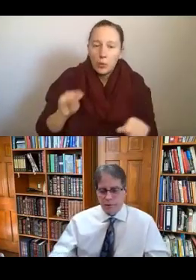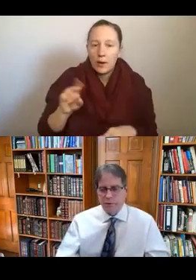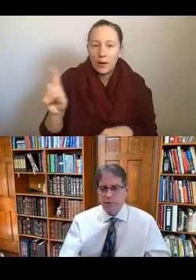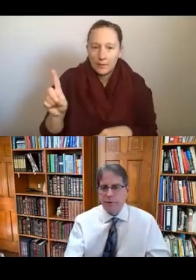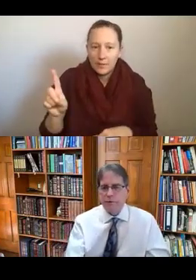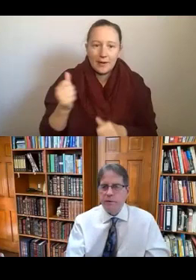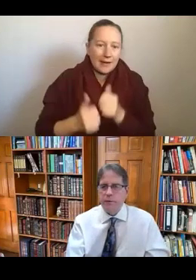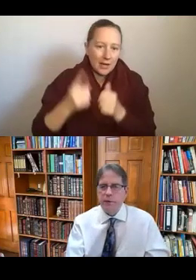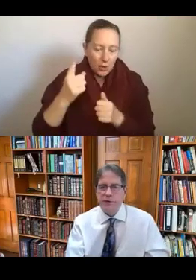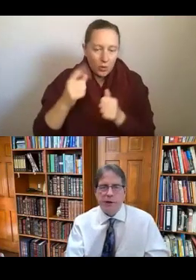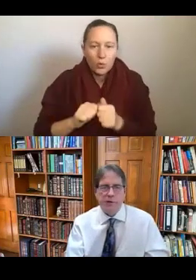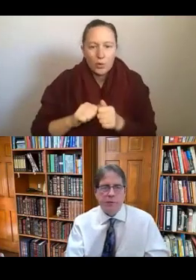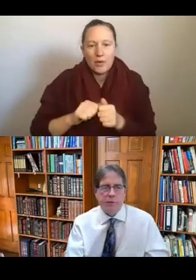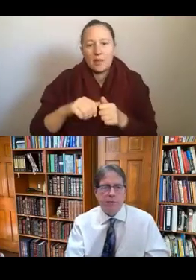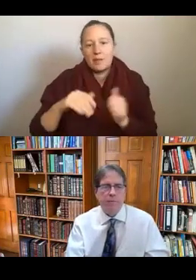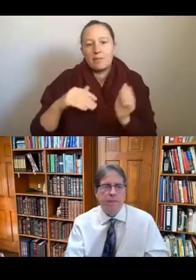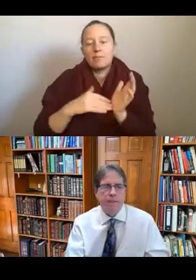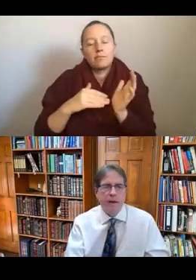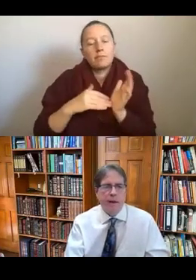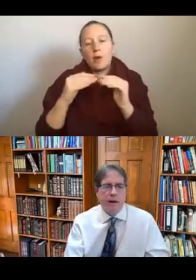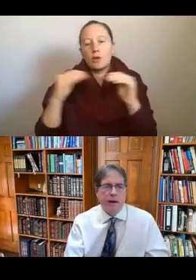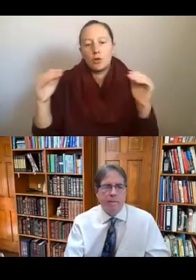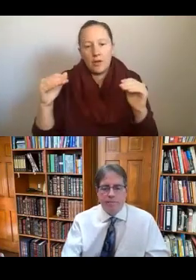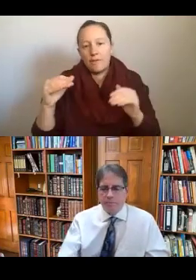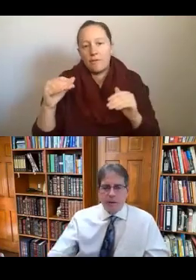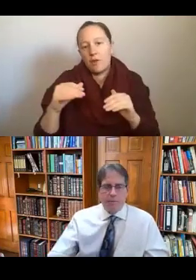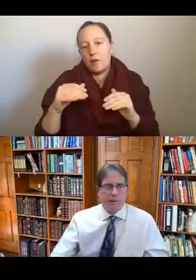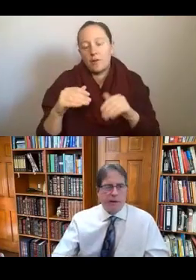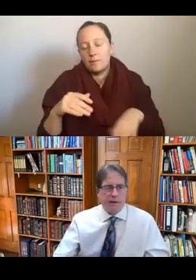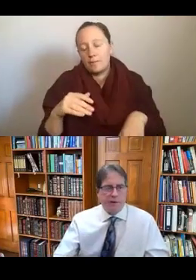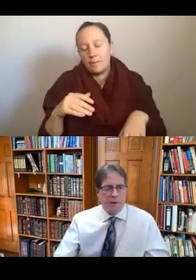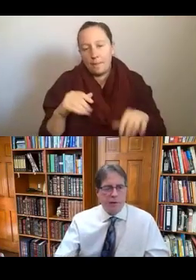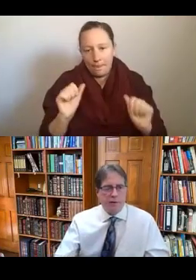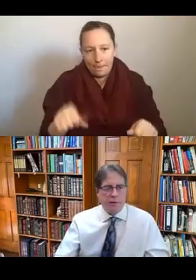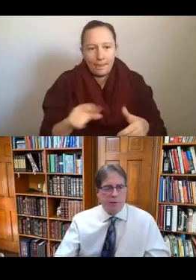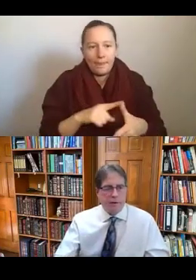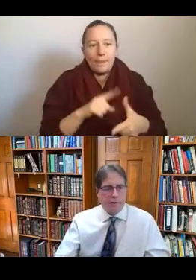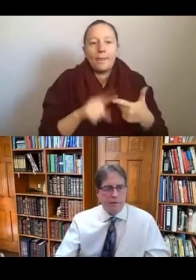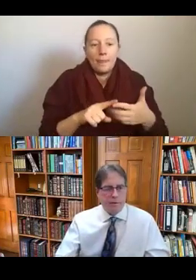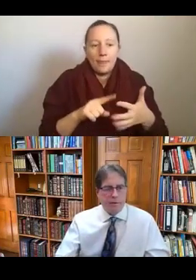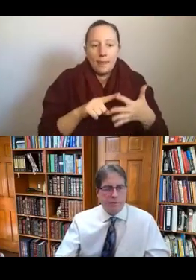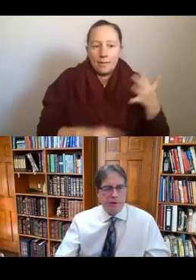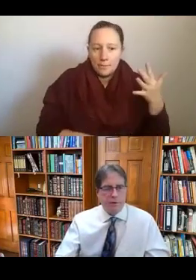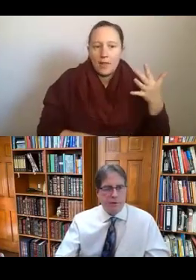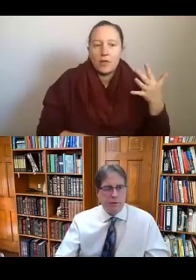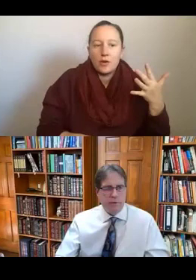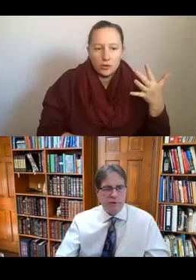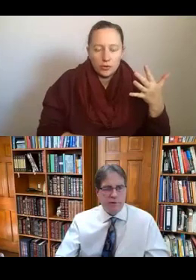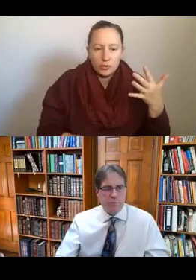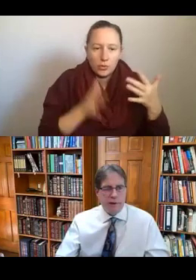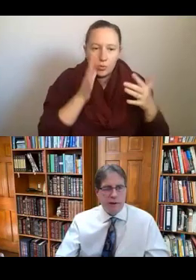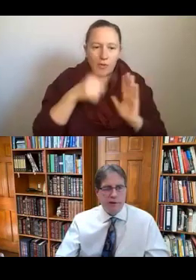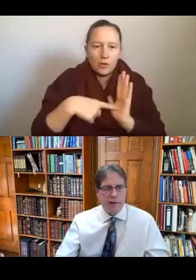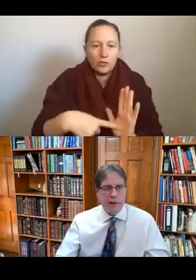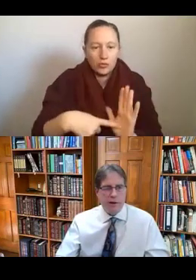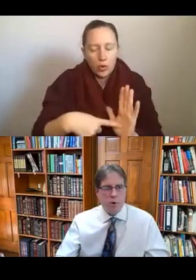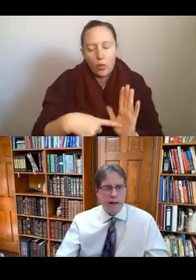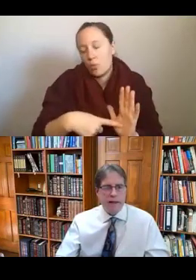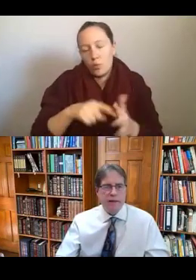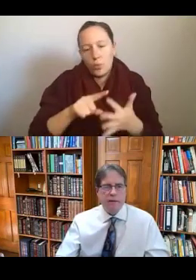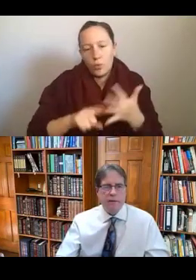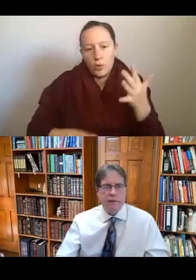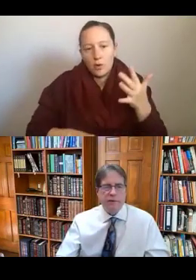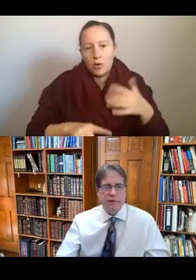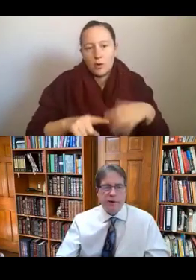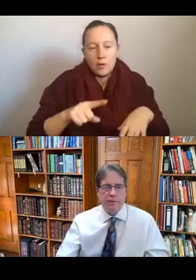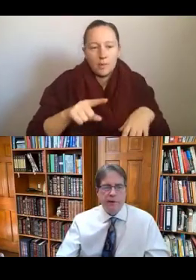with a doctoral degree is eligible. But then these other ones I wanted to show you just to point out the